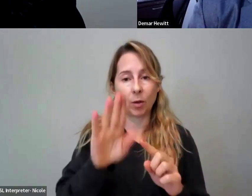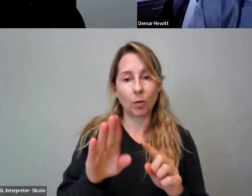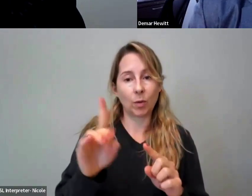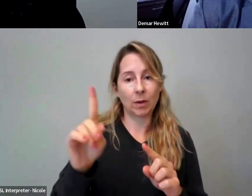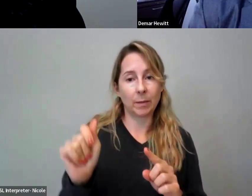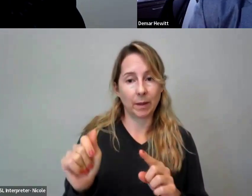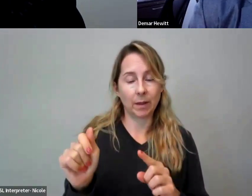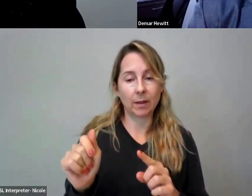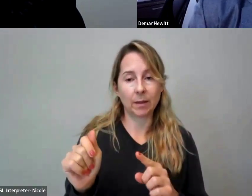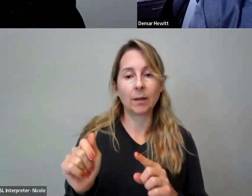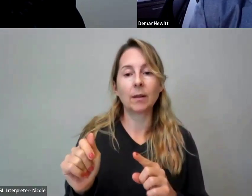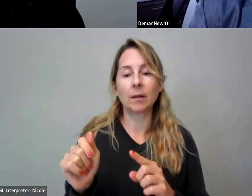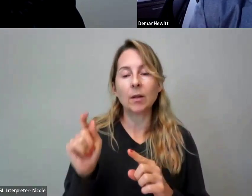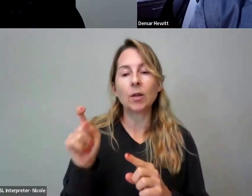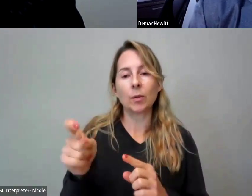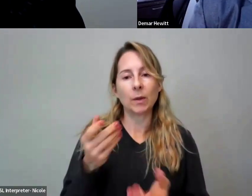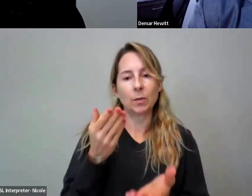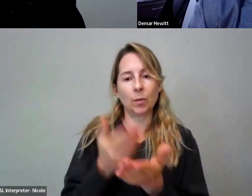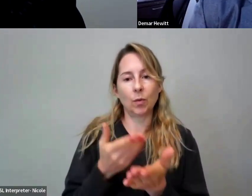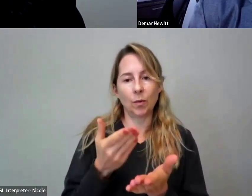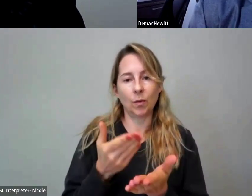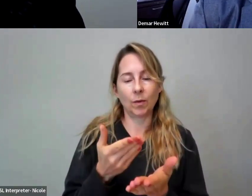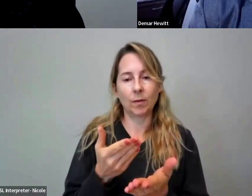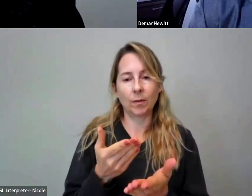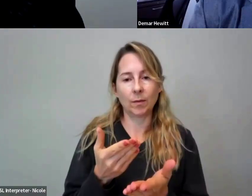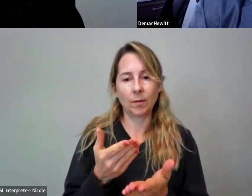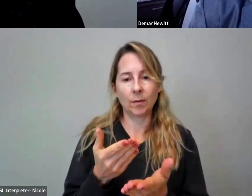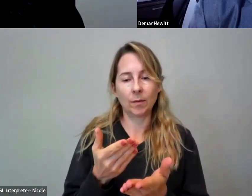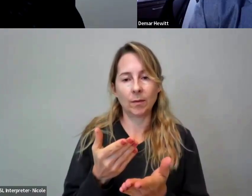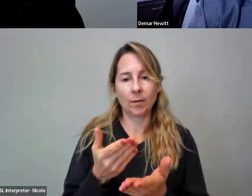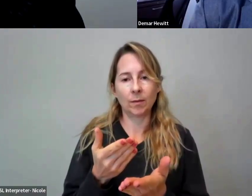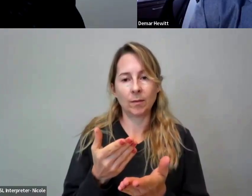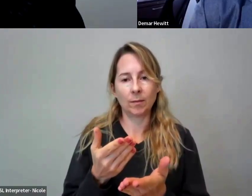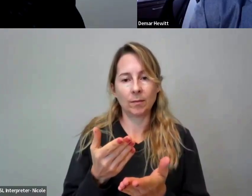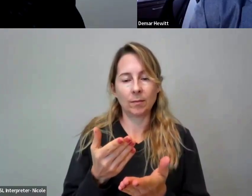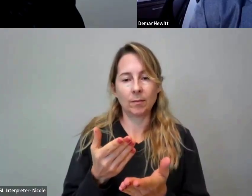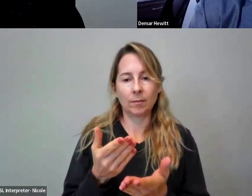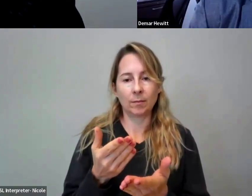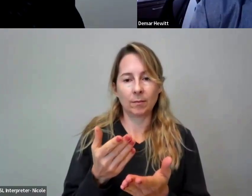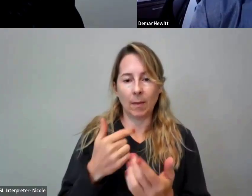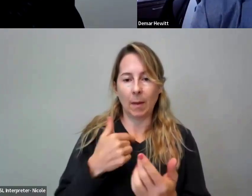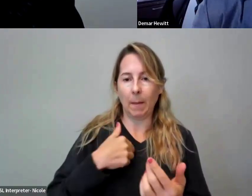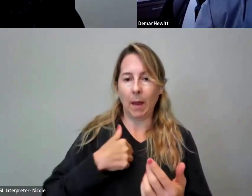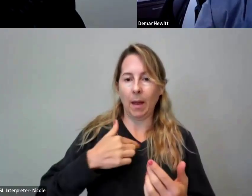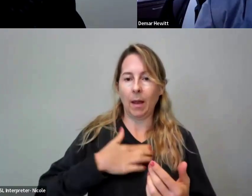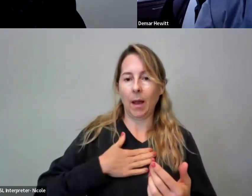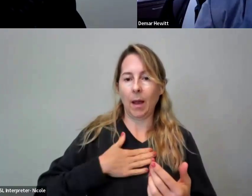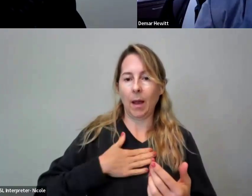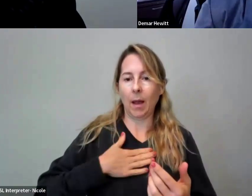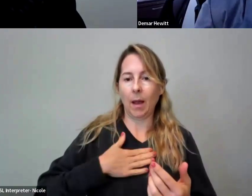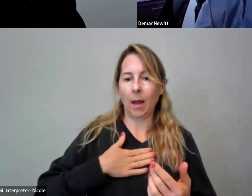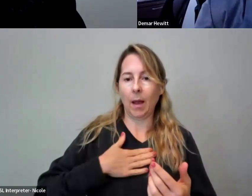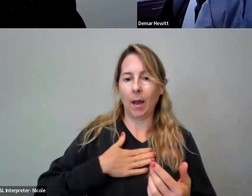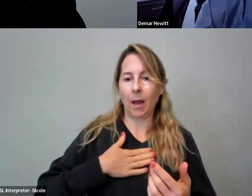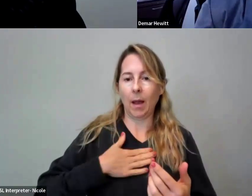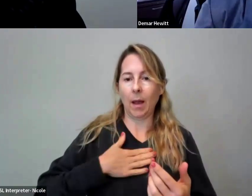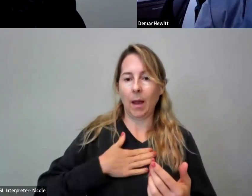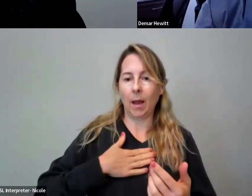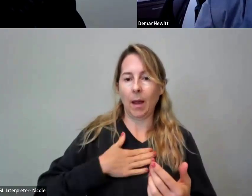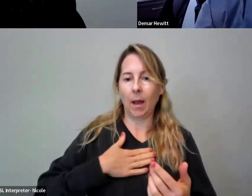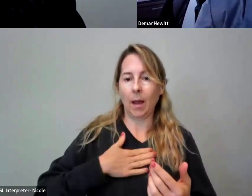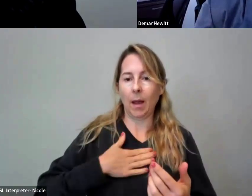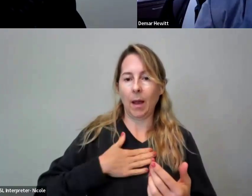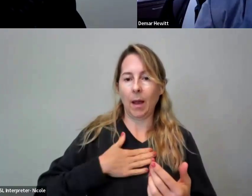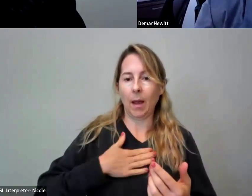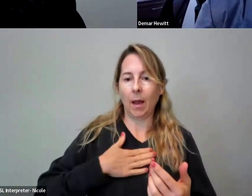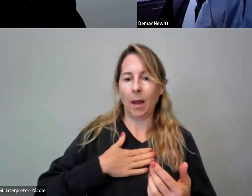needs, then you now need to prove to the landlord your need, your limitation, which is being unable to pull the door